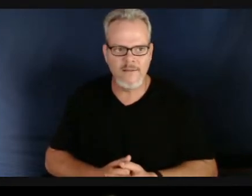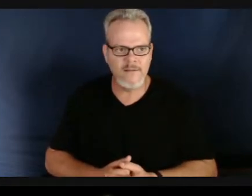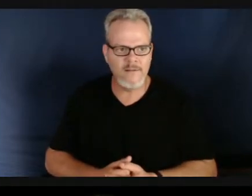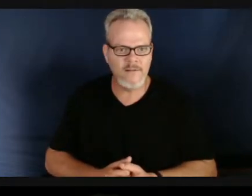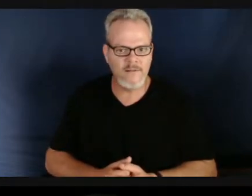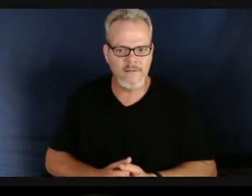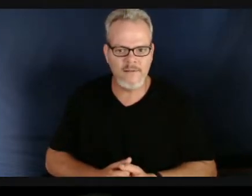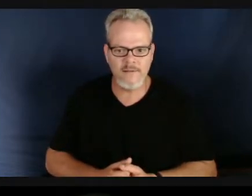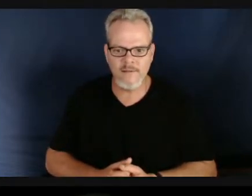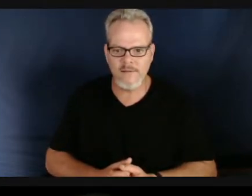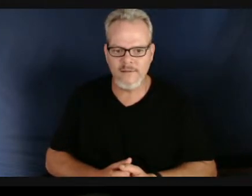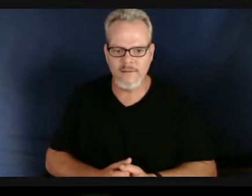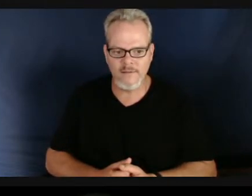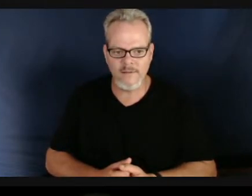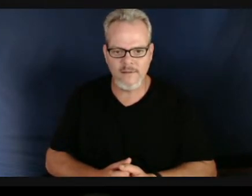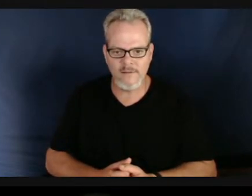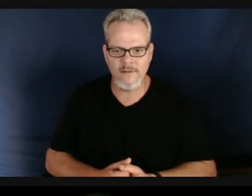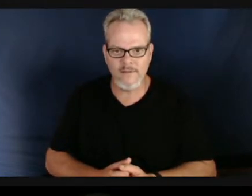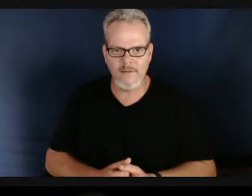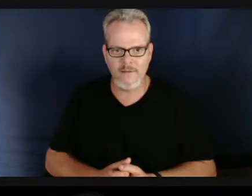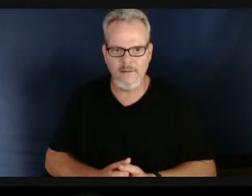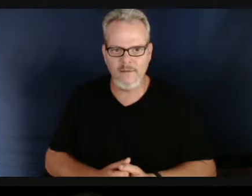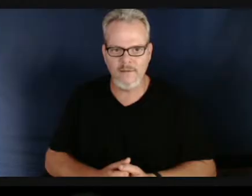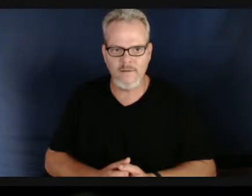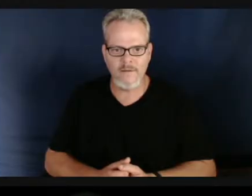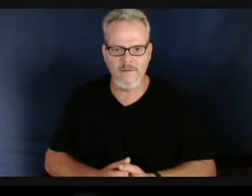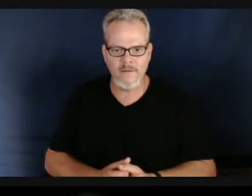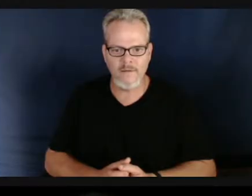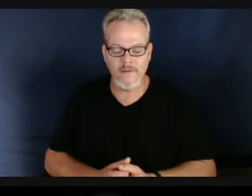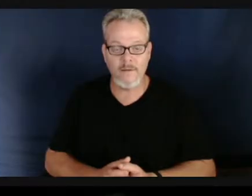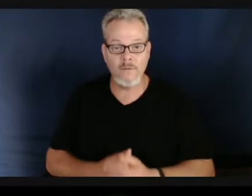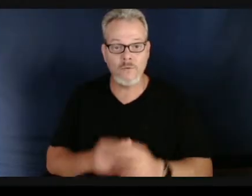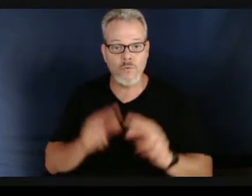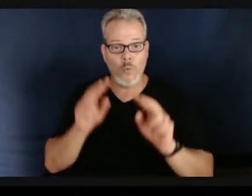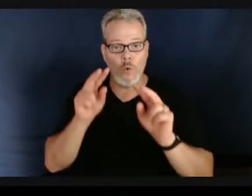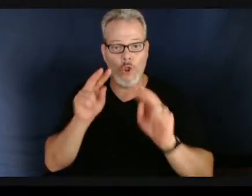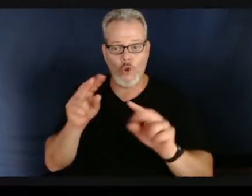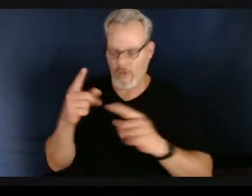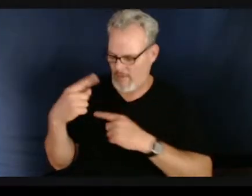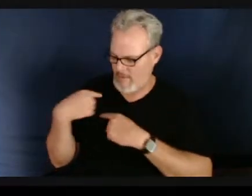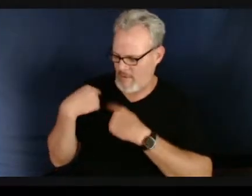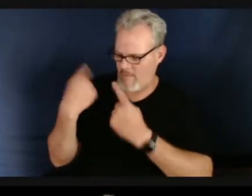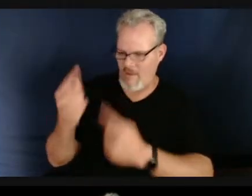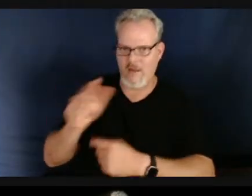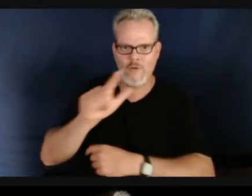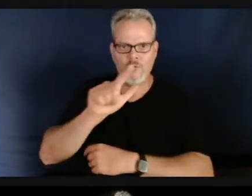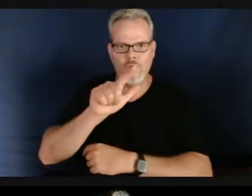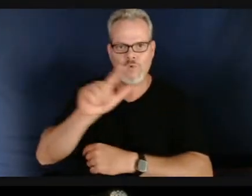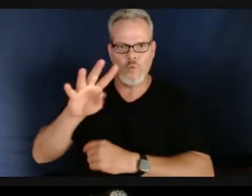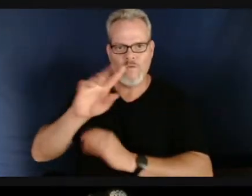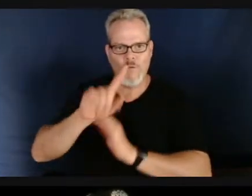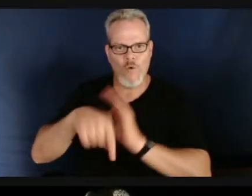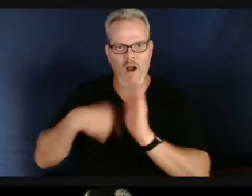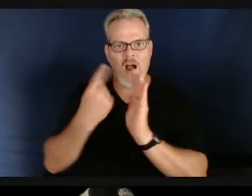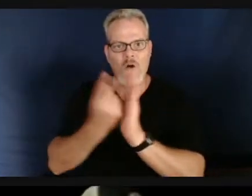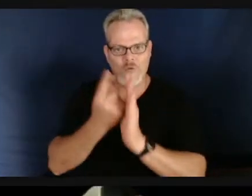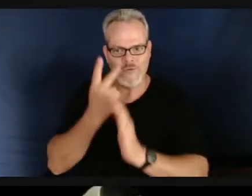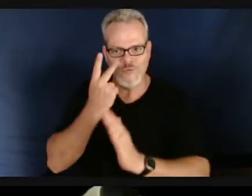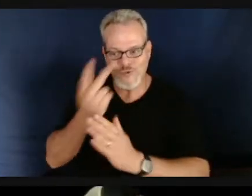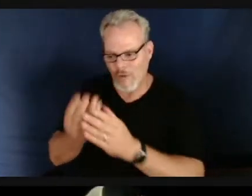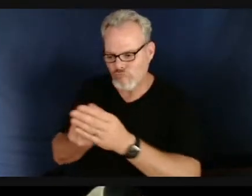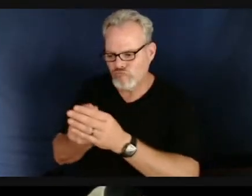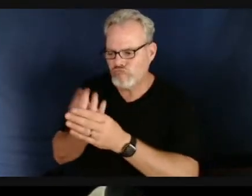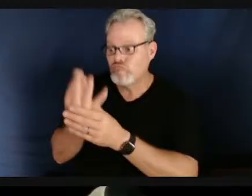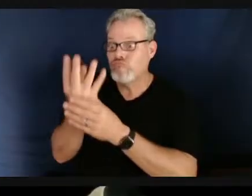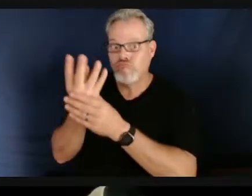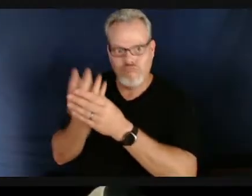That's what we have from the V1 camera. So looking at the past 24 hours, there is a spattering overnight, intense and